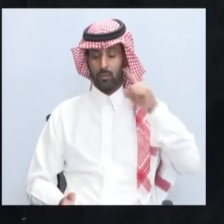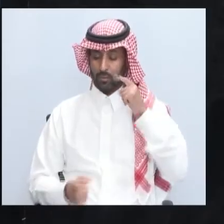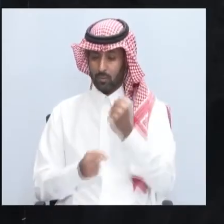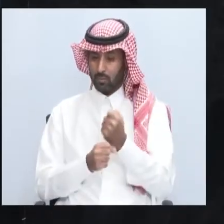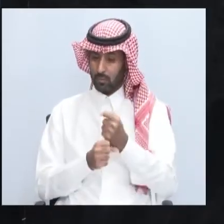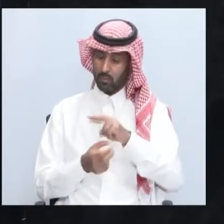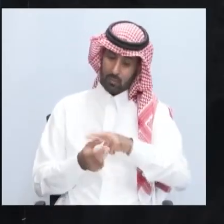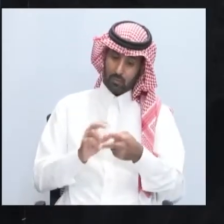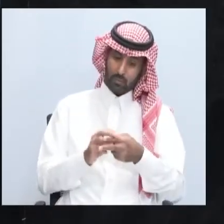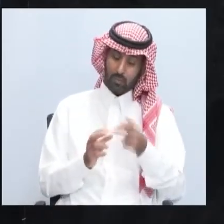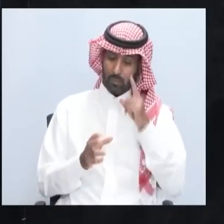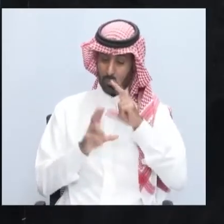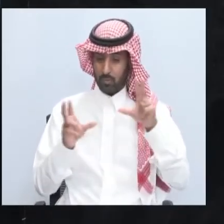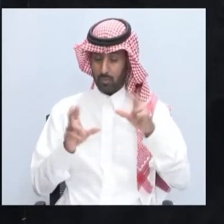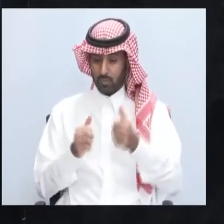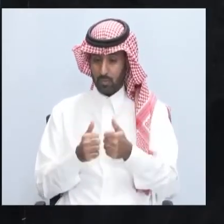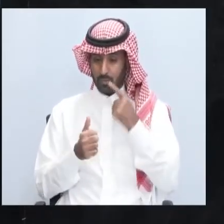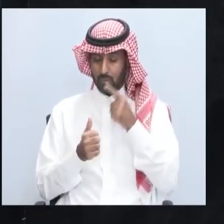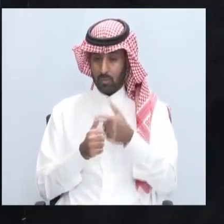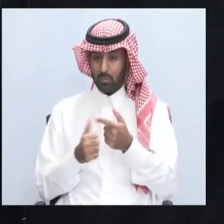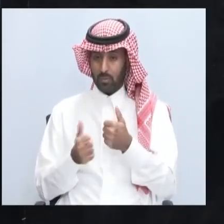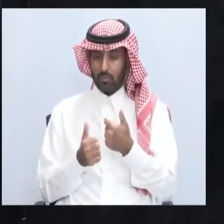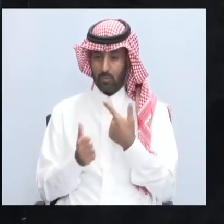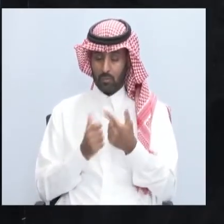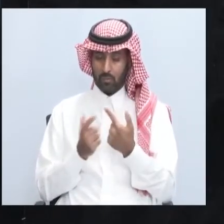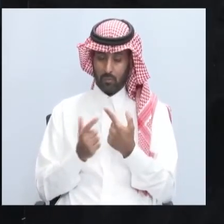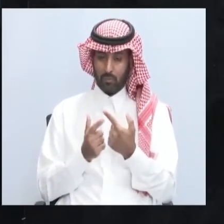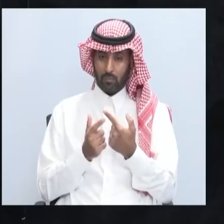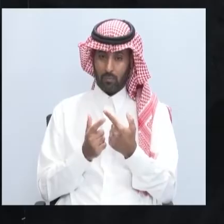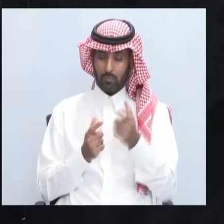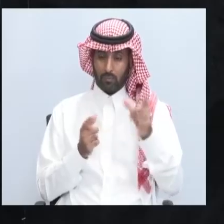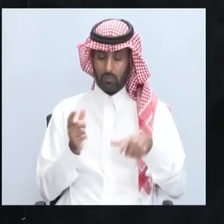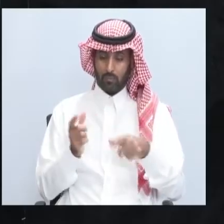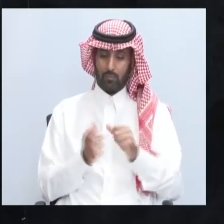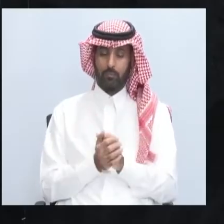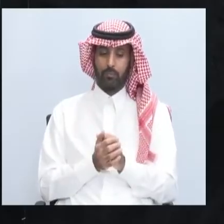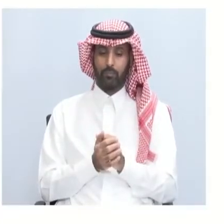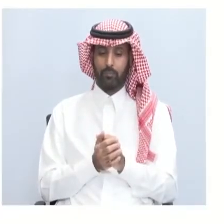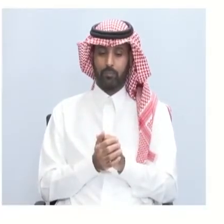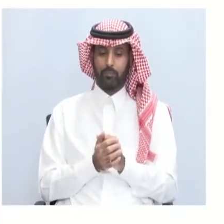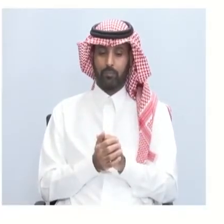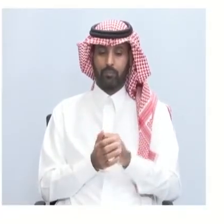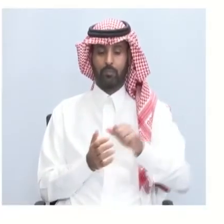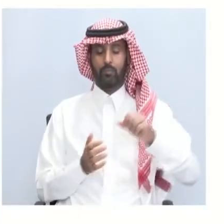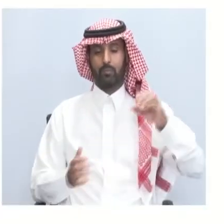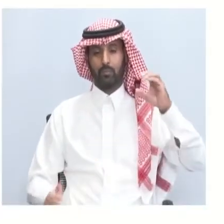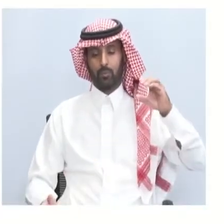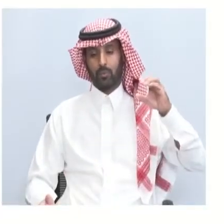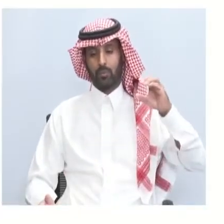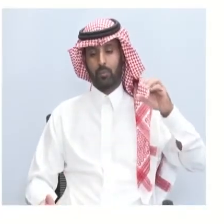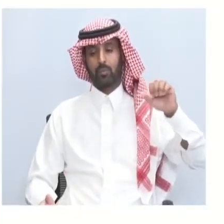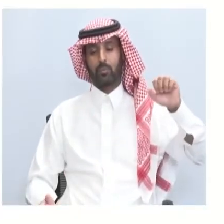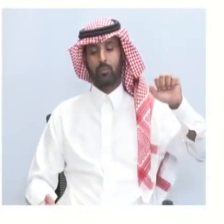goes into a quiz show and try to answer the questions. Yes, he is a contestant,